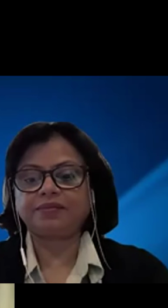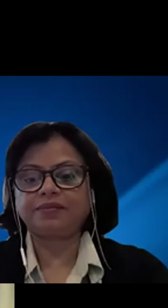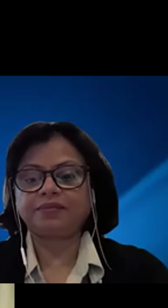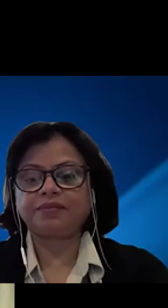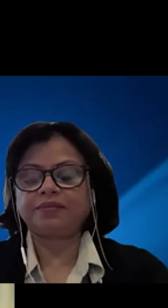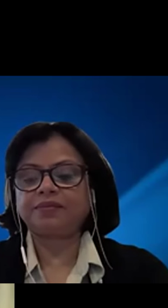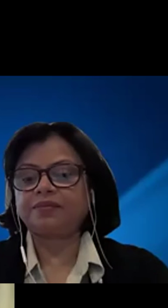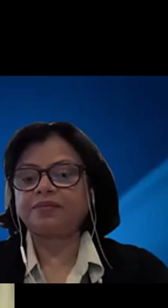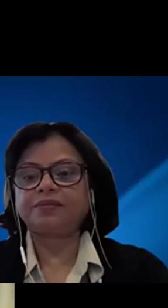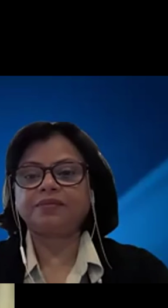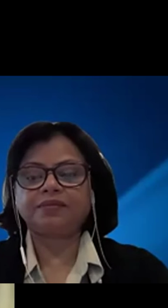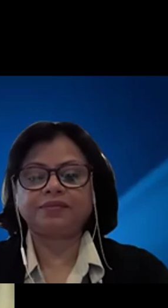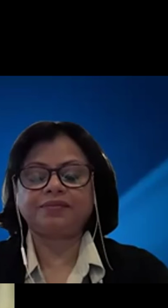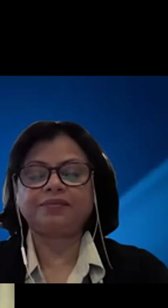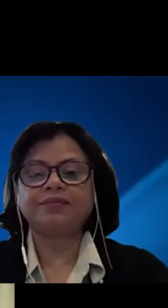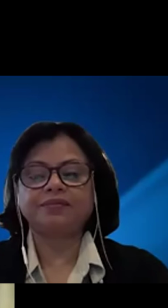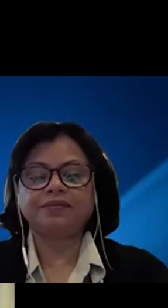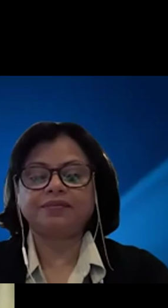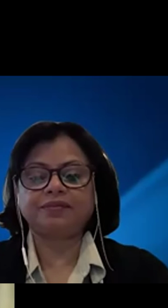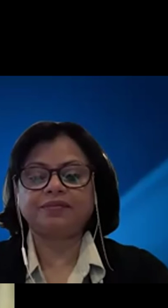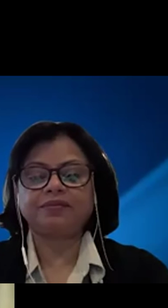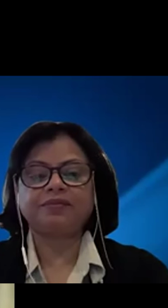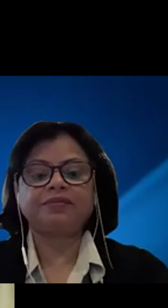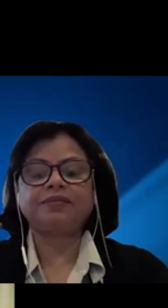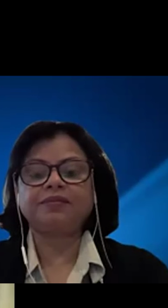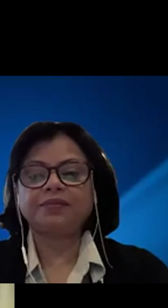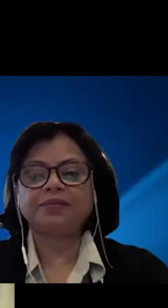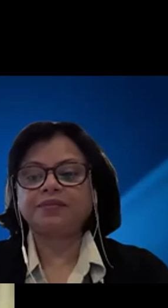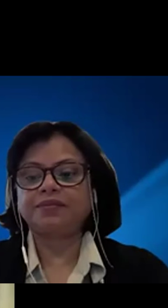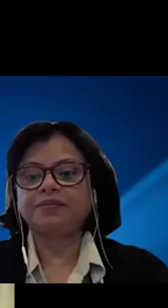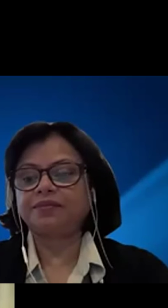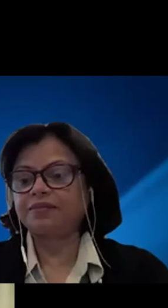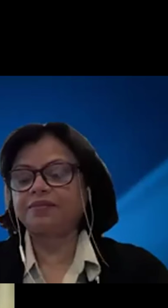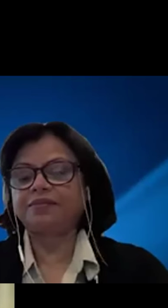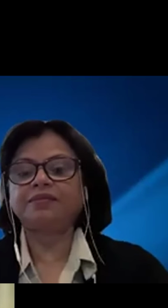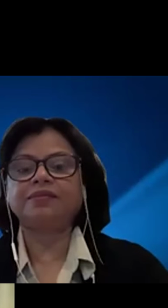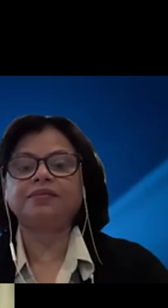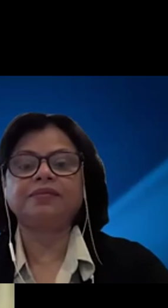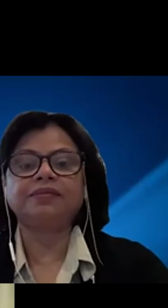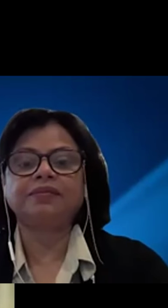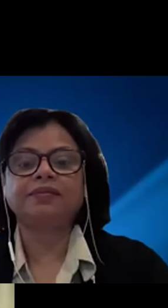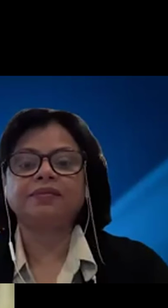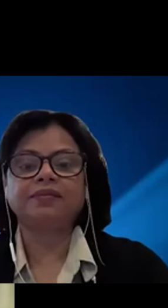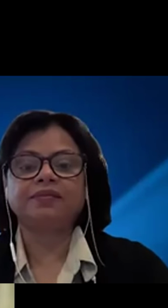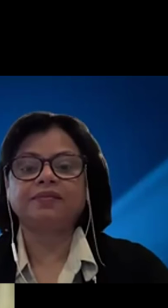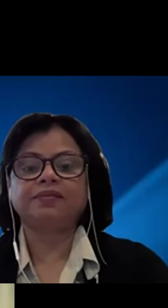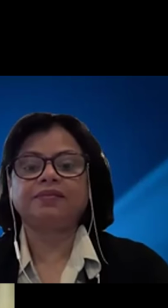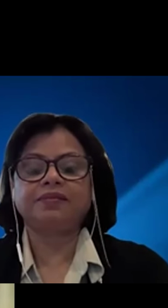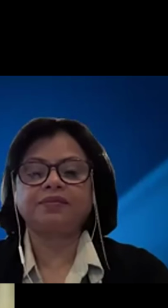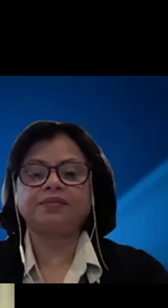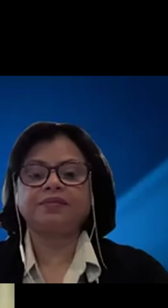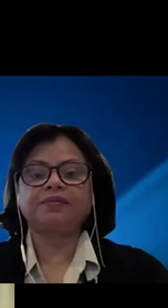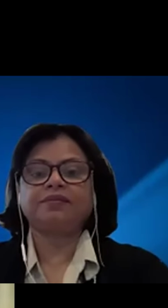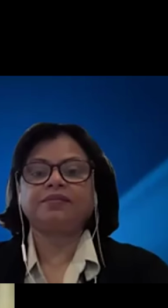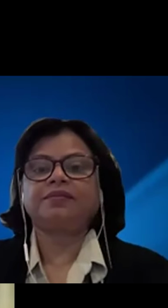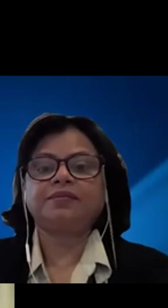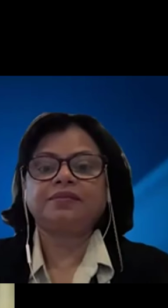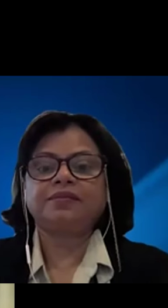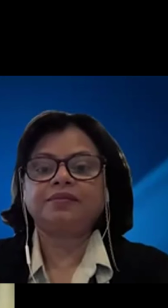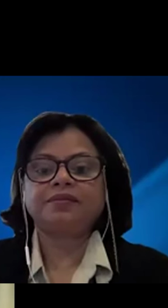Without further ado, I would now like to give the floor to Dr. Huda, who will talk to us about how